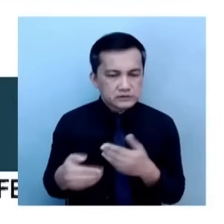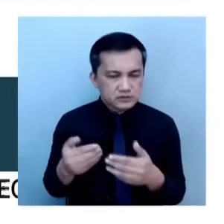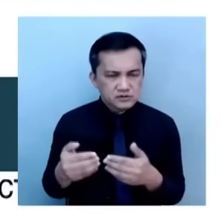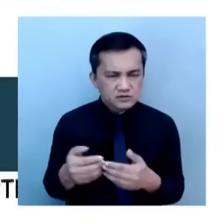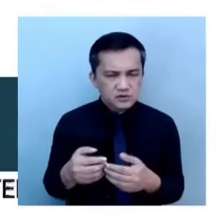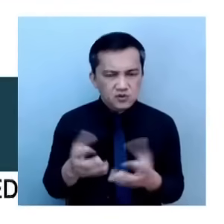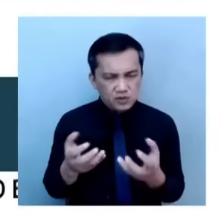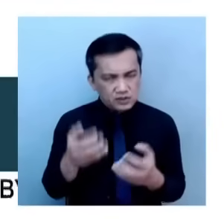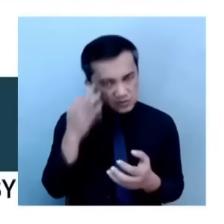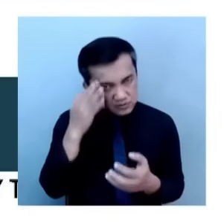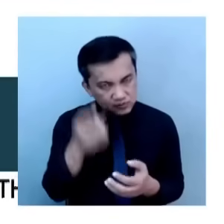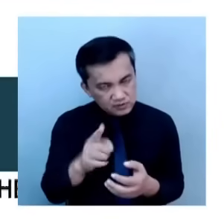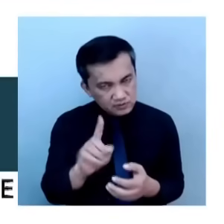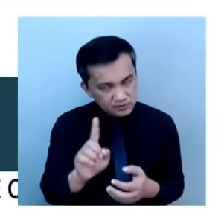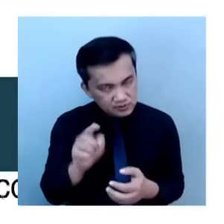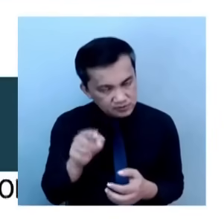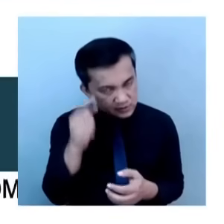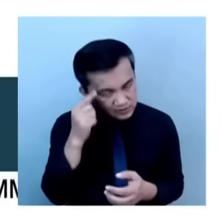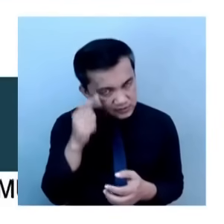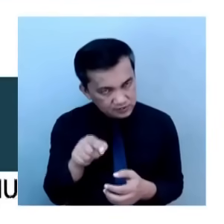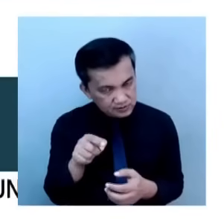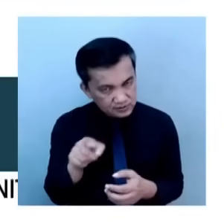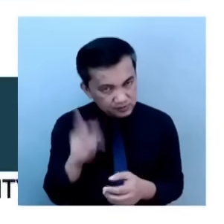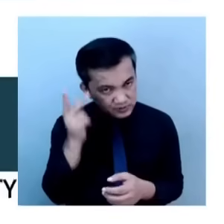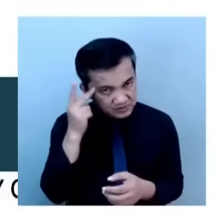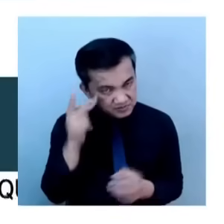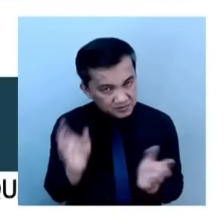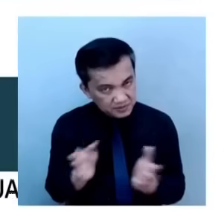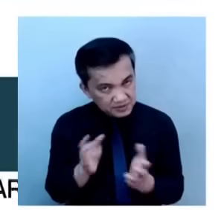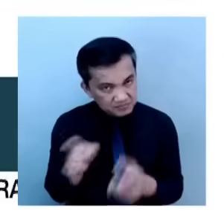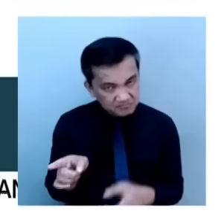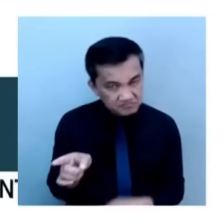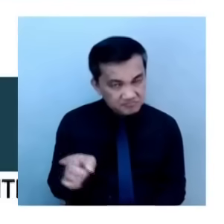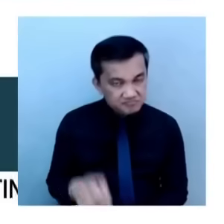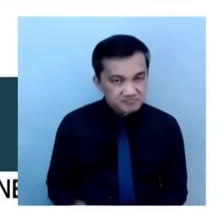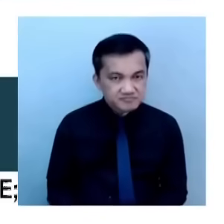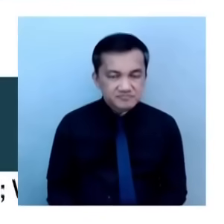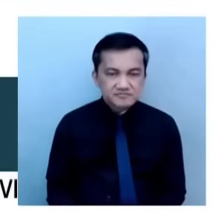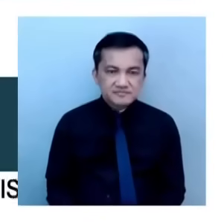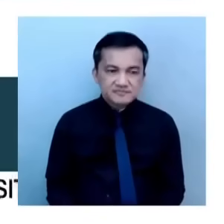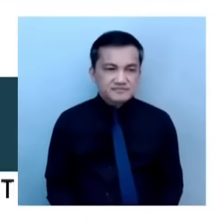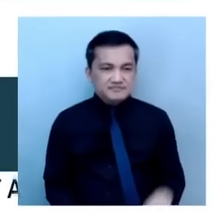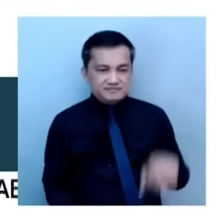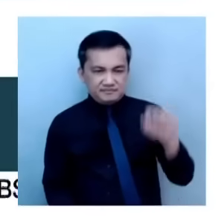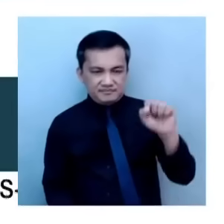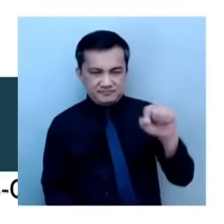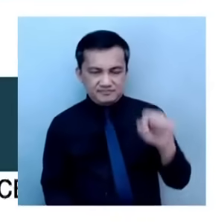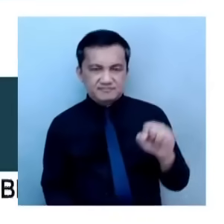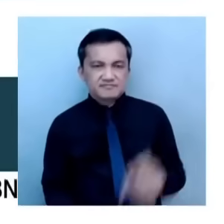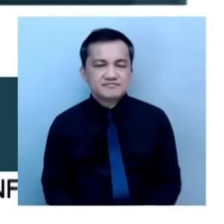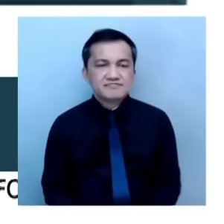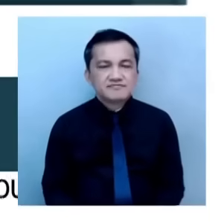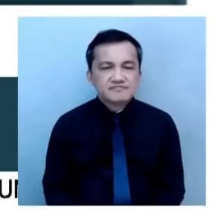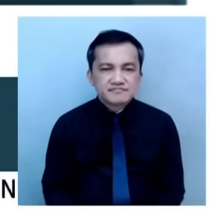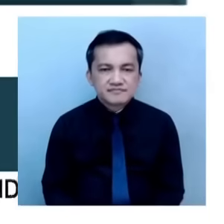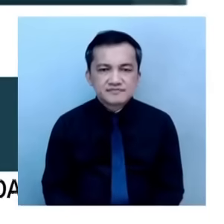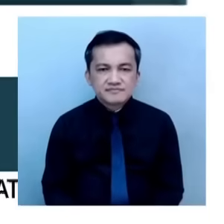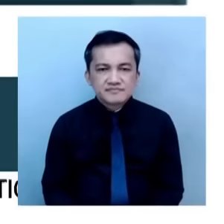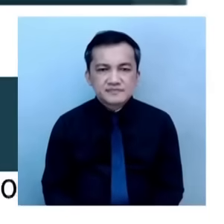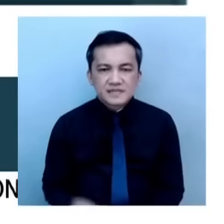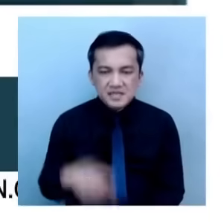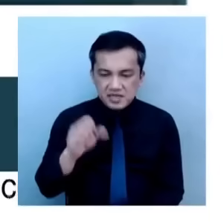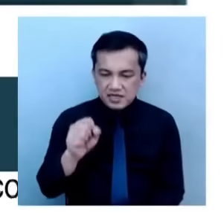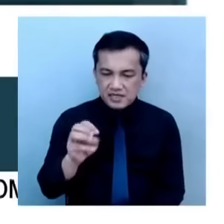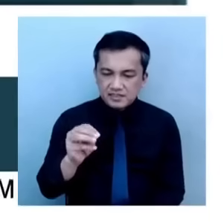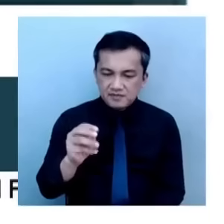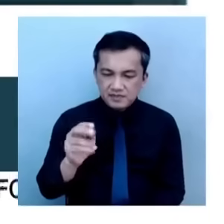you think. Do you think it's politically motivated? Definitely, it's politically motivated because SMNI used to be